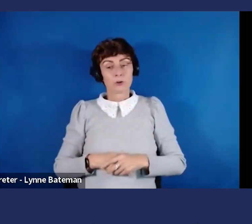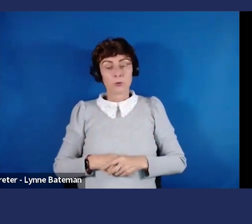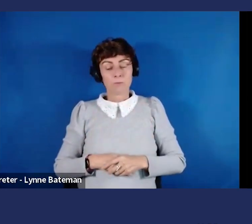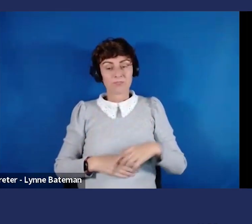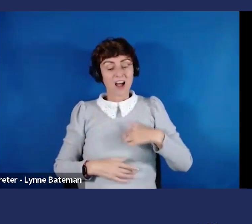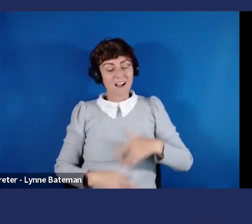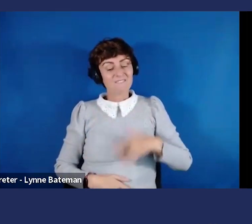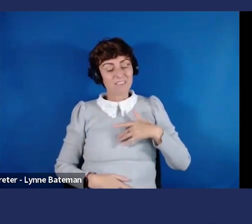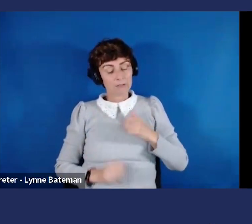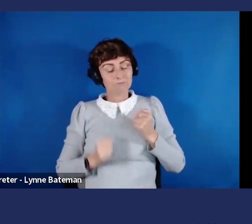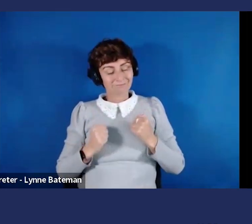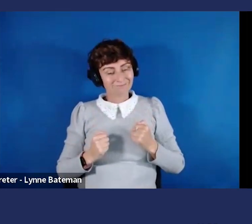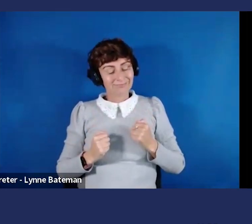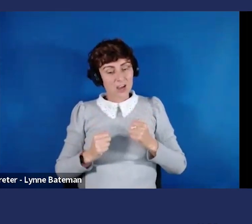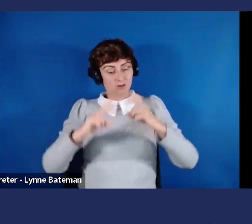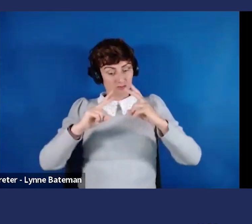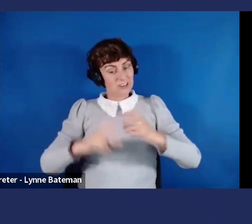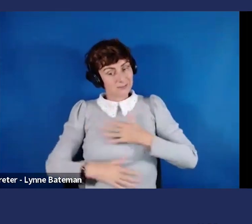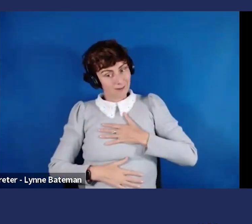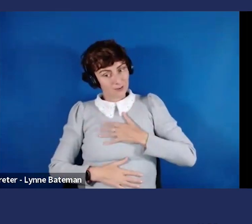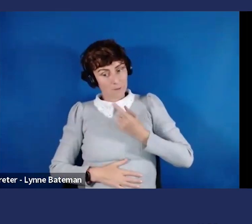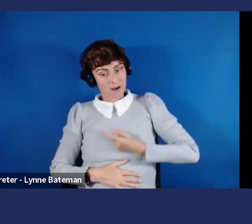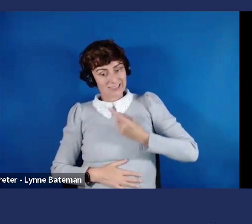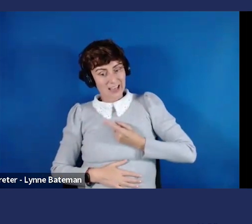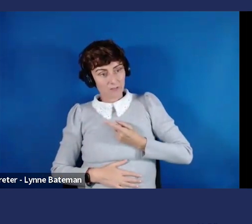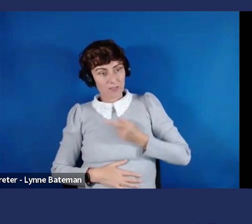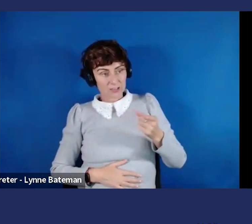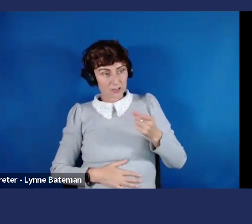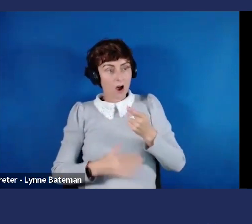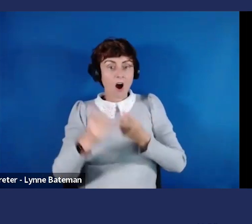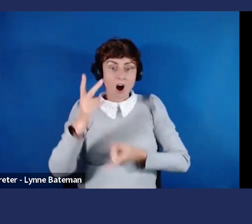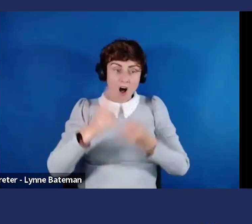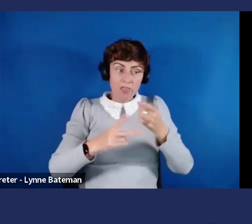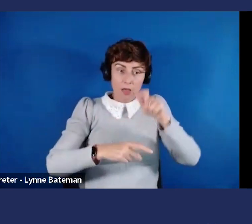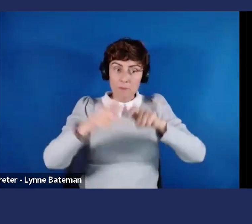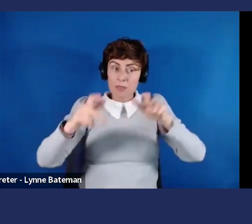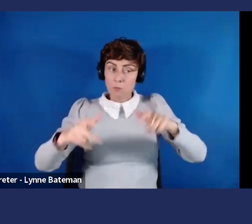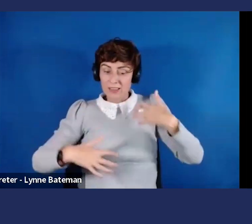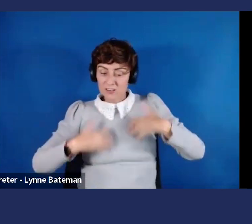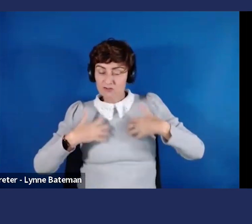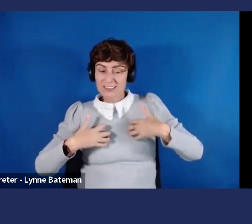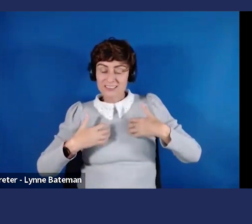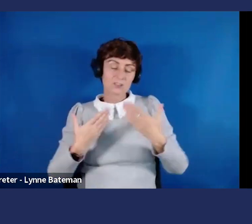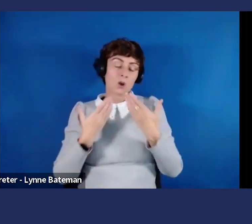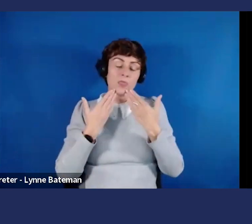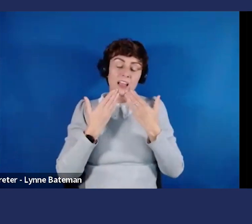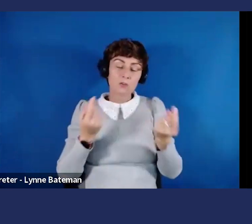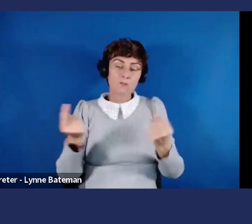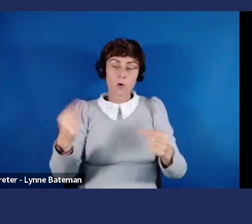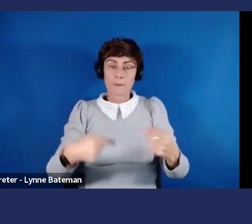researcher in this field to see so many different perspectives and disciplines come together on this topic today. So thank you very much.